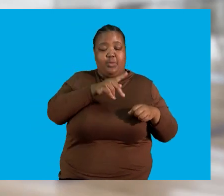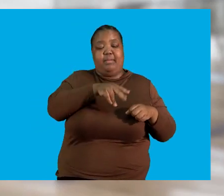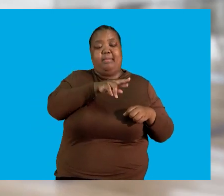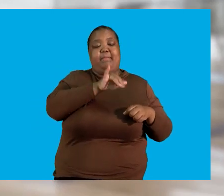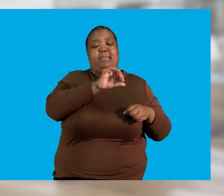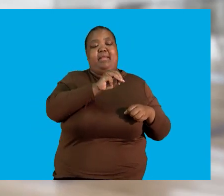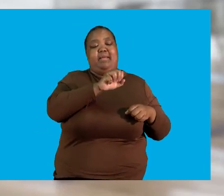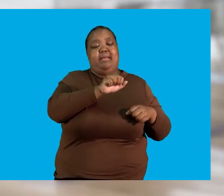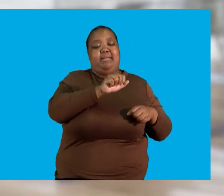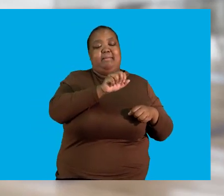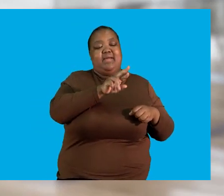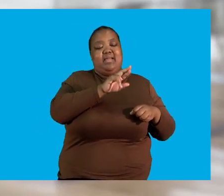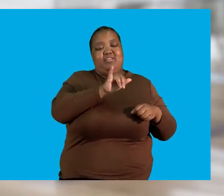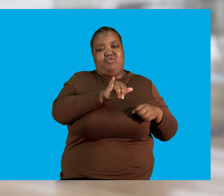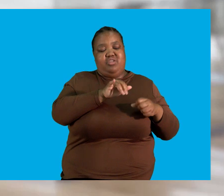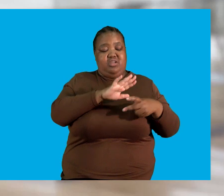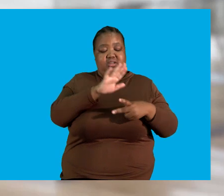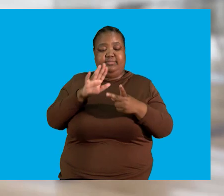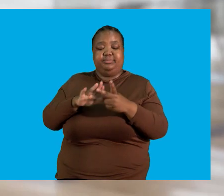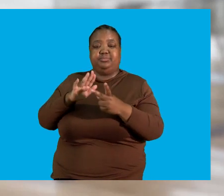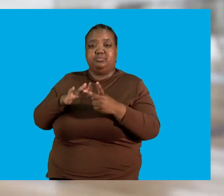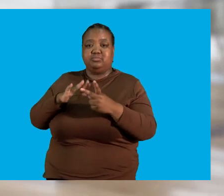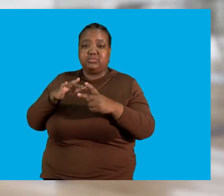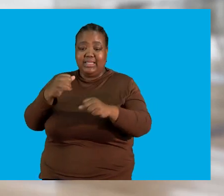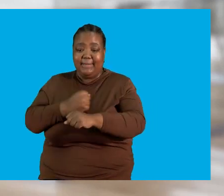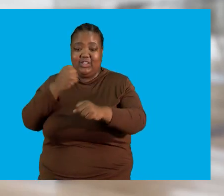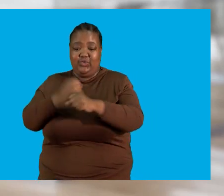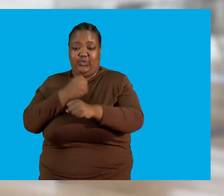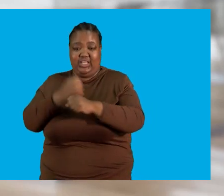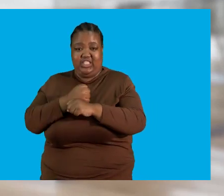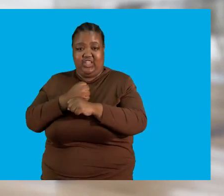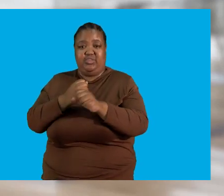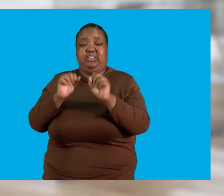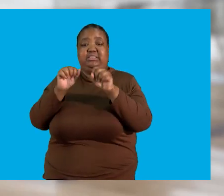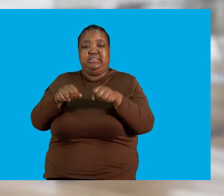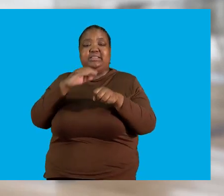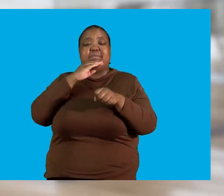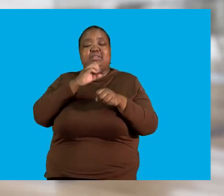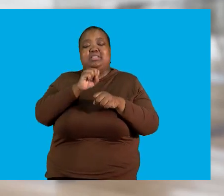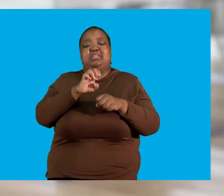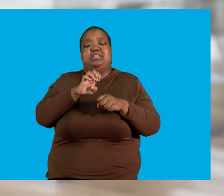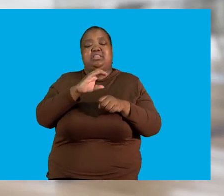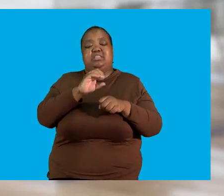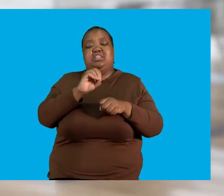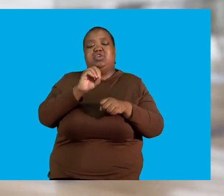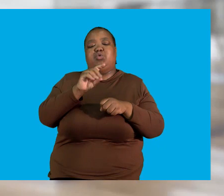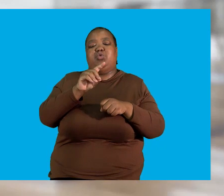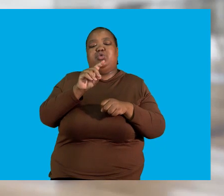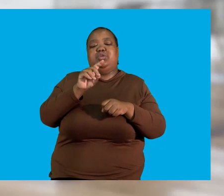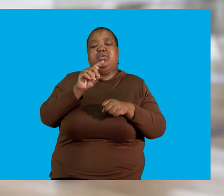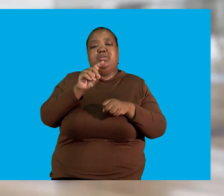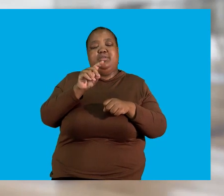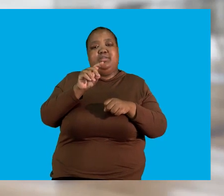about manufacturing or producing, then we are referring to the secondary sector. Then when we offer services